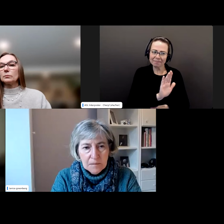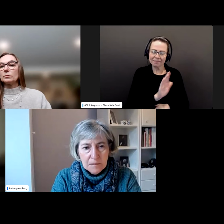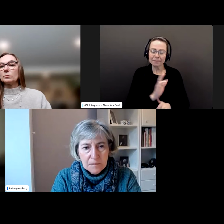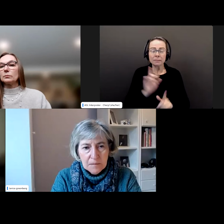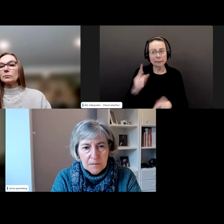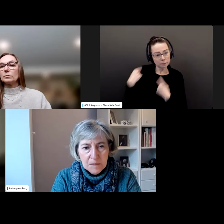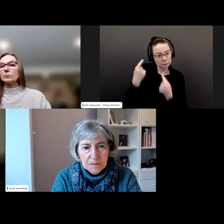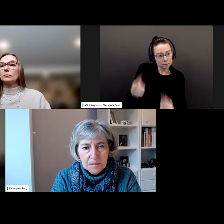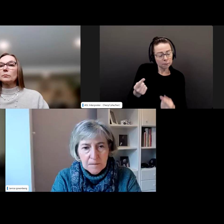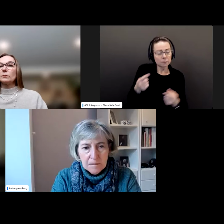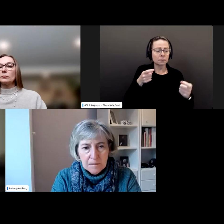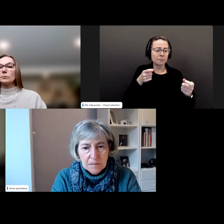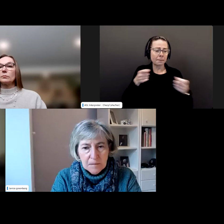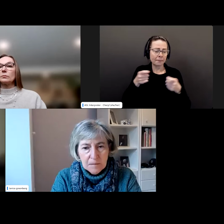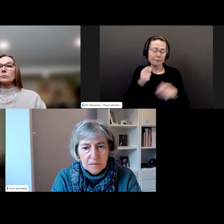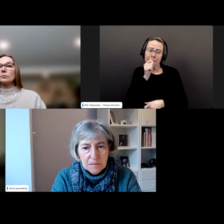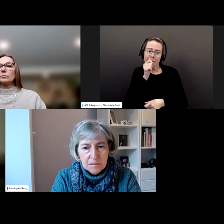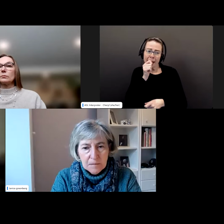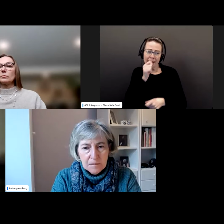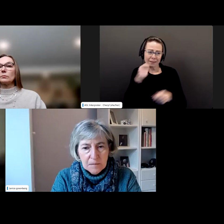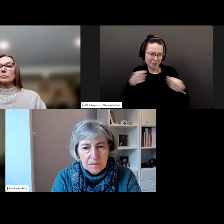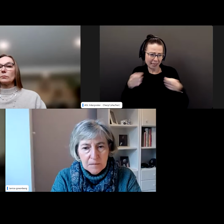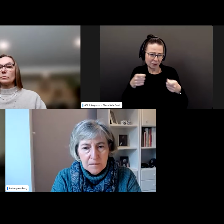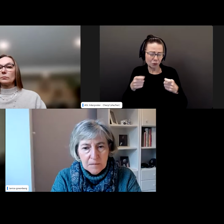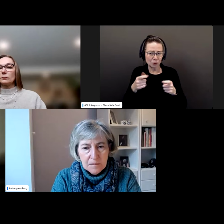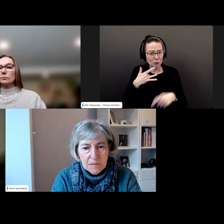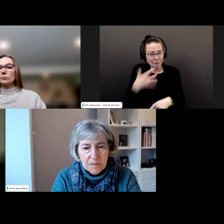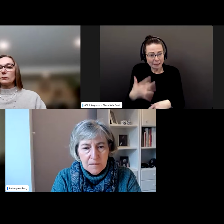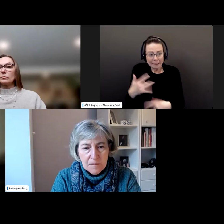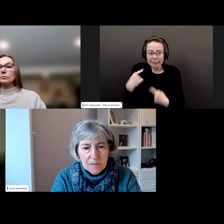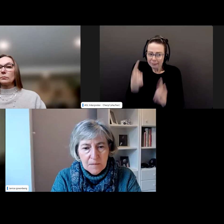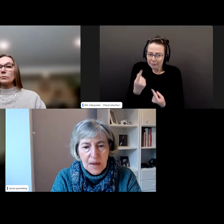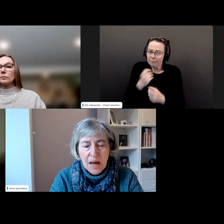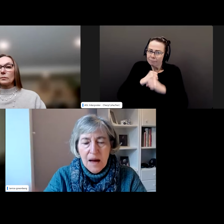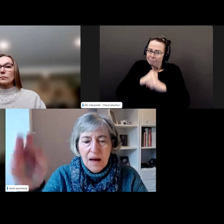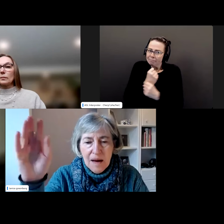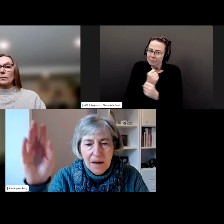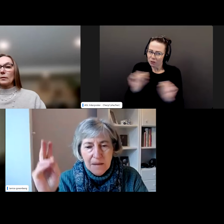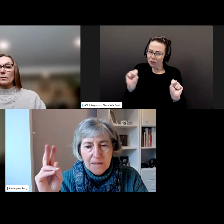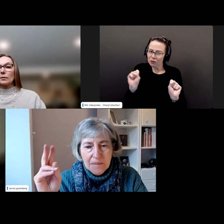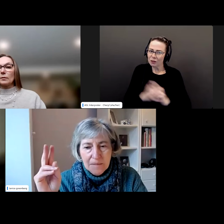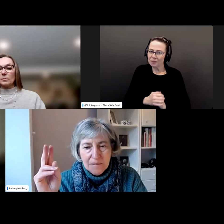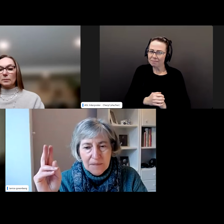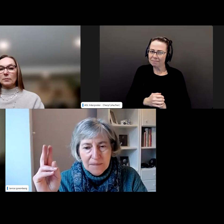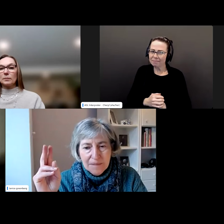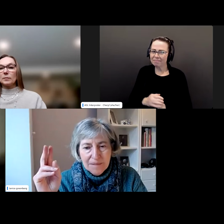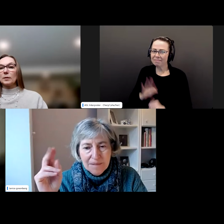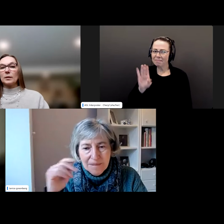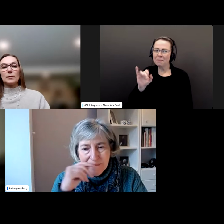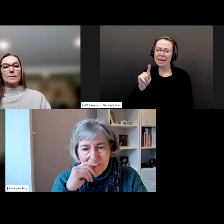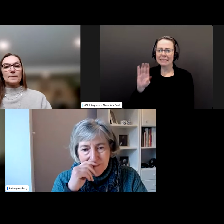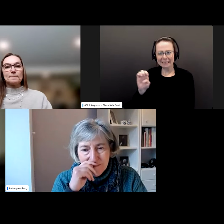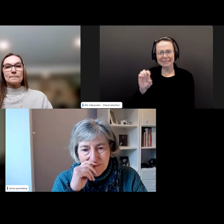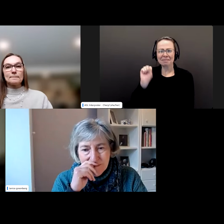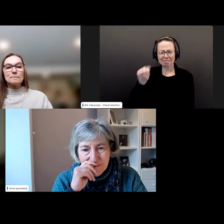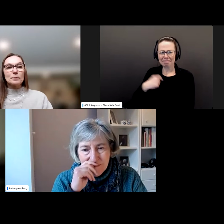track record of keeping your information safe. Right. That is a very reassuring answer because I was thinking that too as